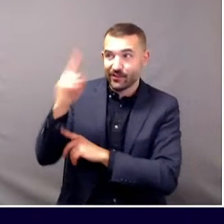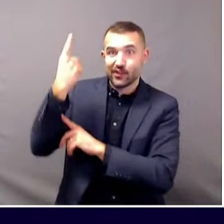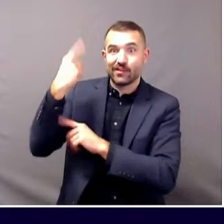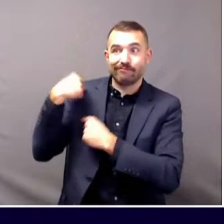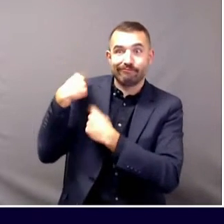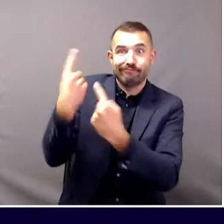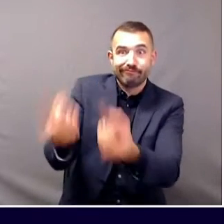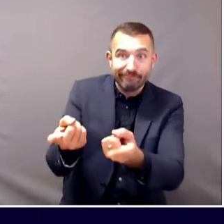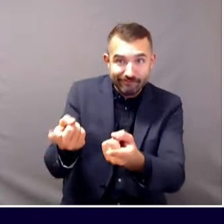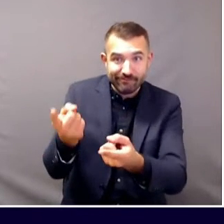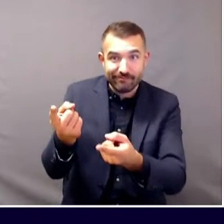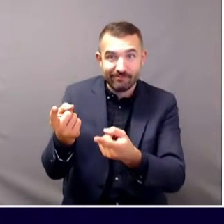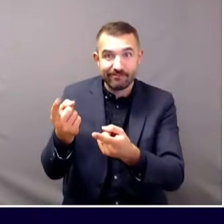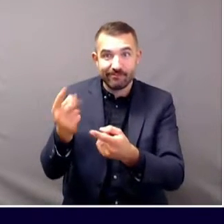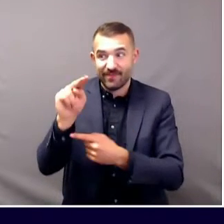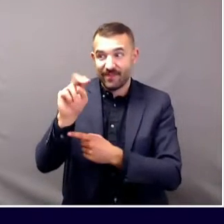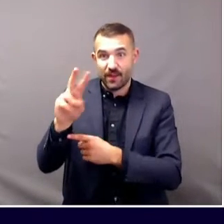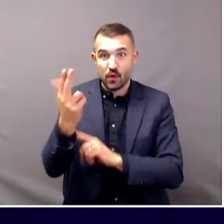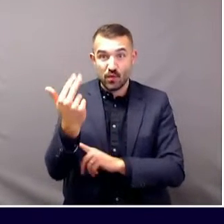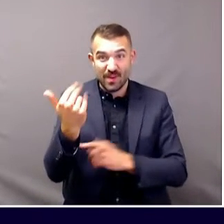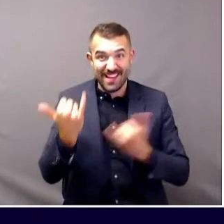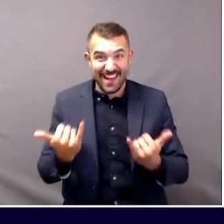incubation period, we've had